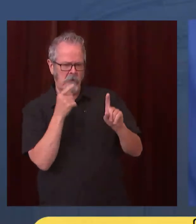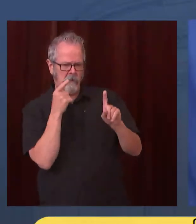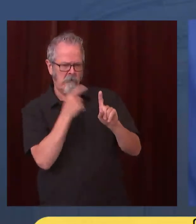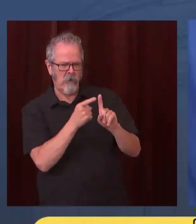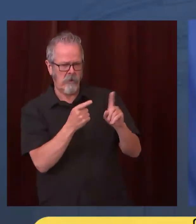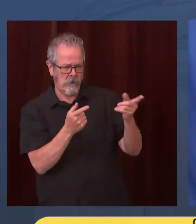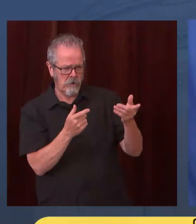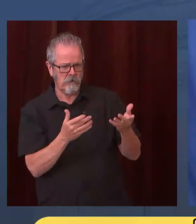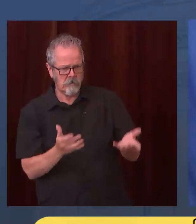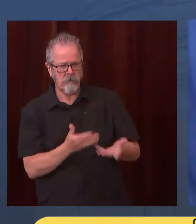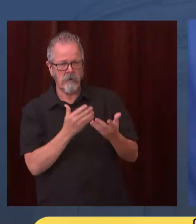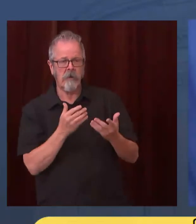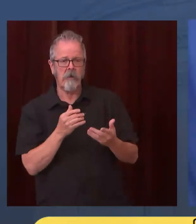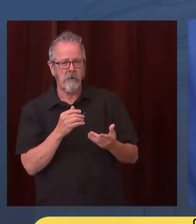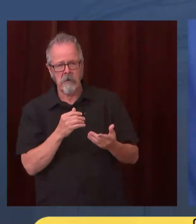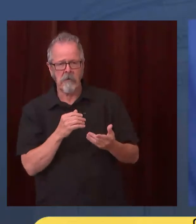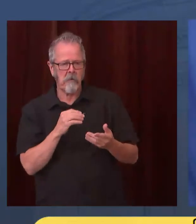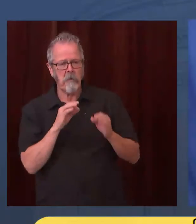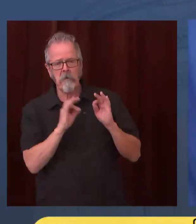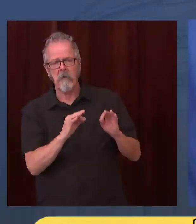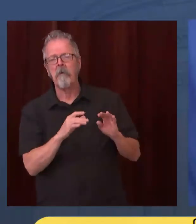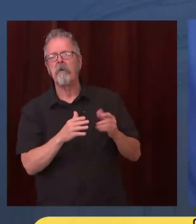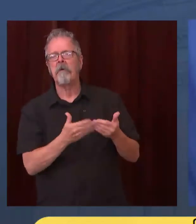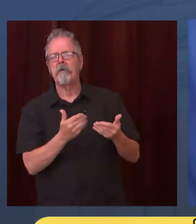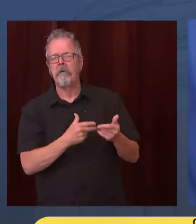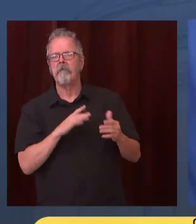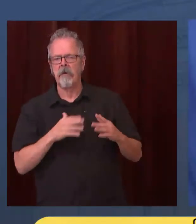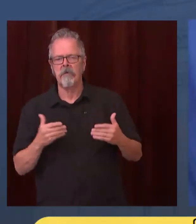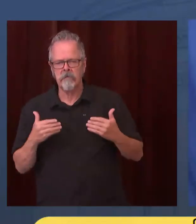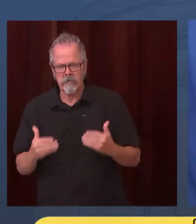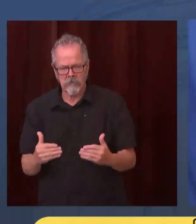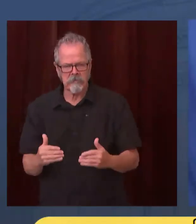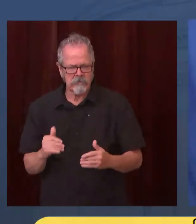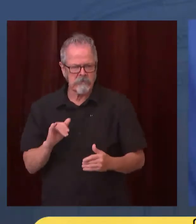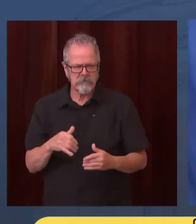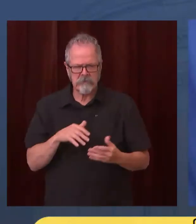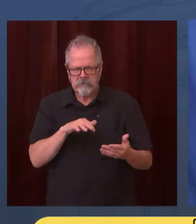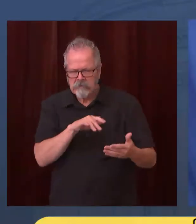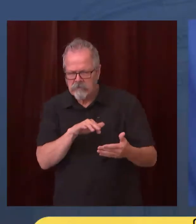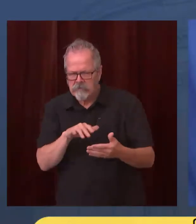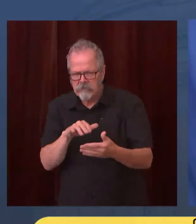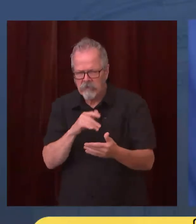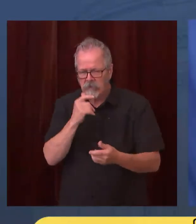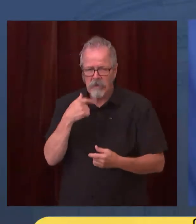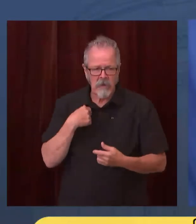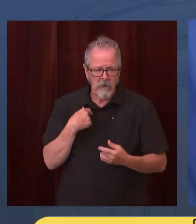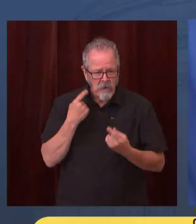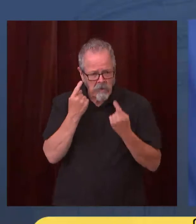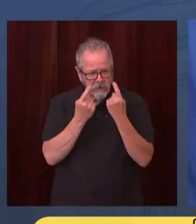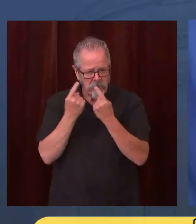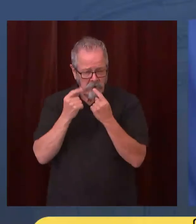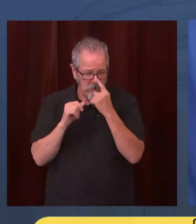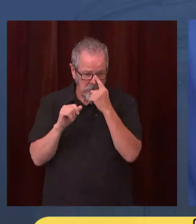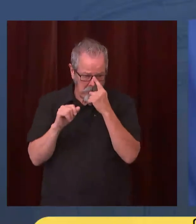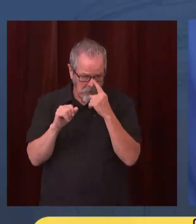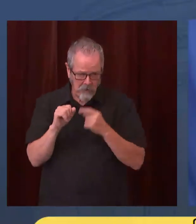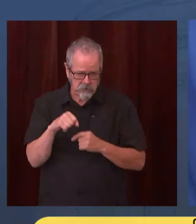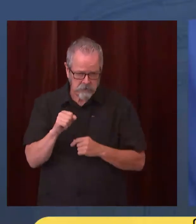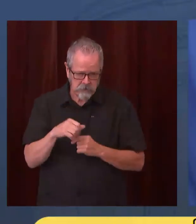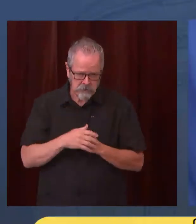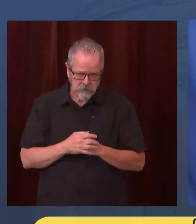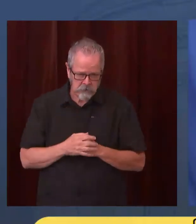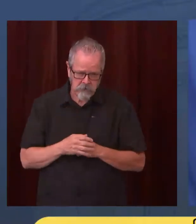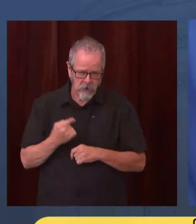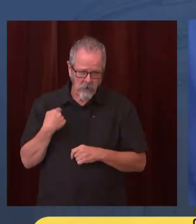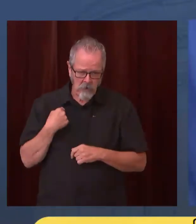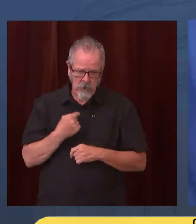state. And that is something that, is under consideration. We cannot allow a situation where you